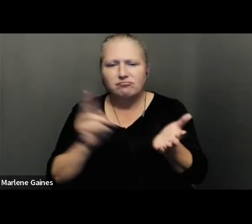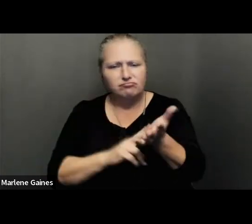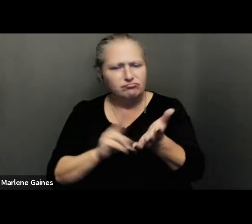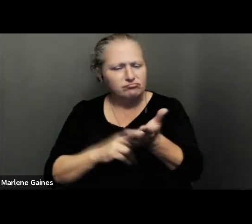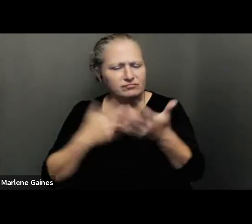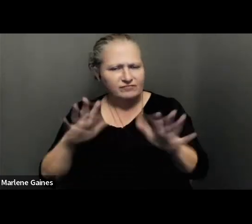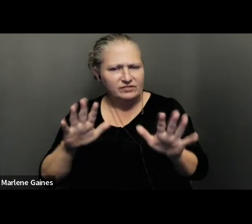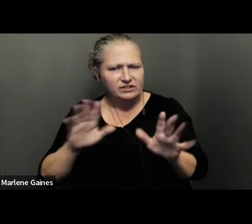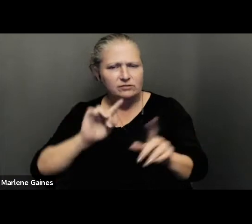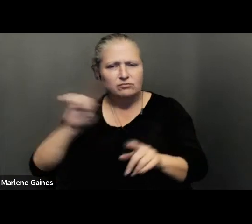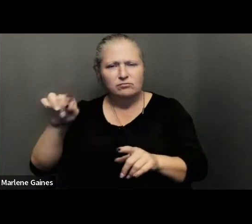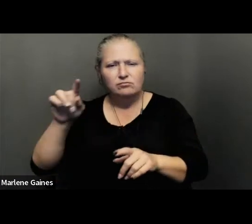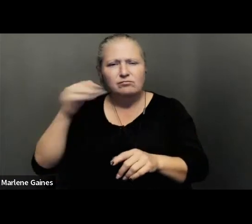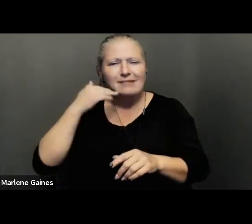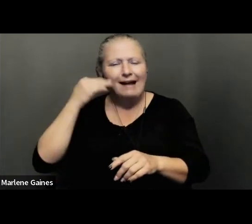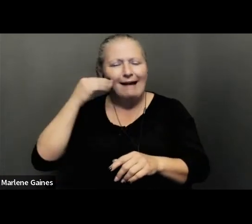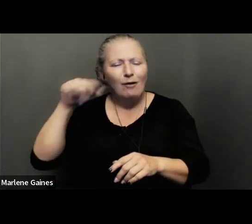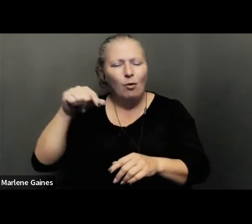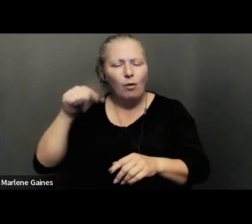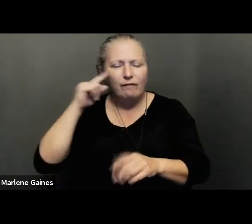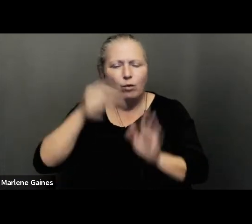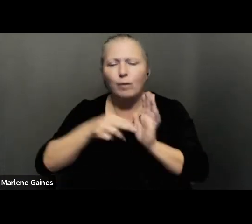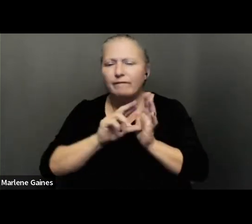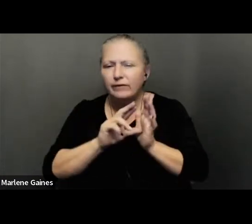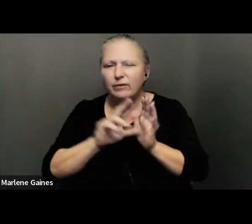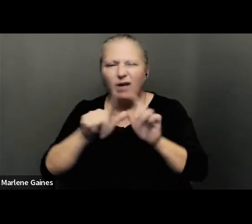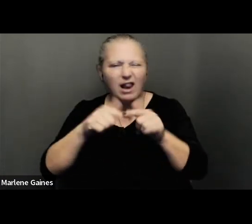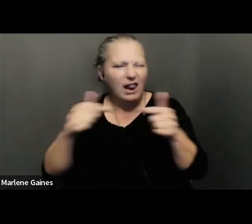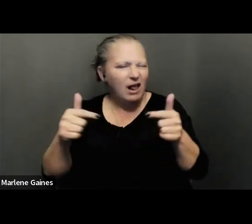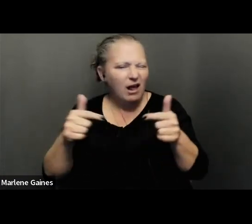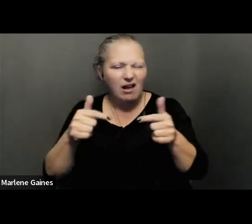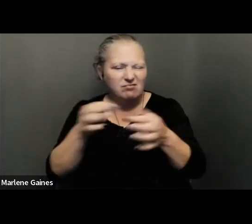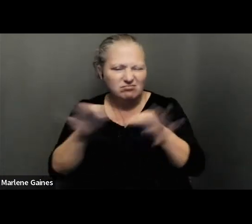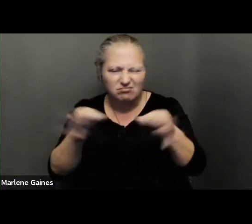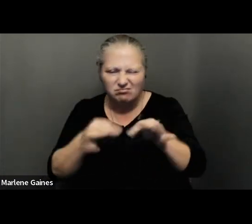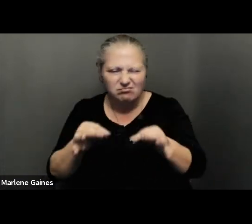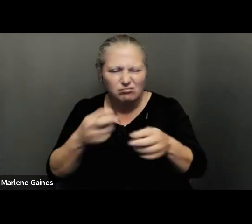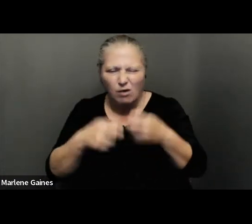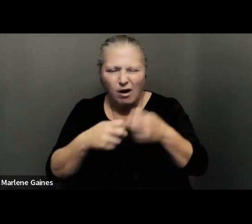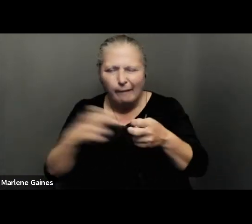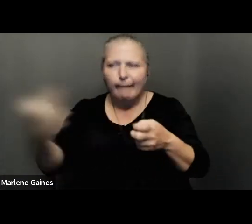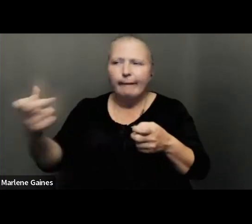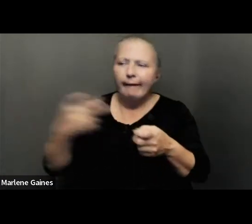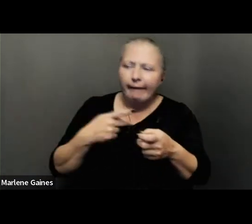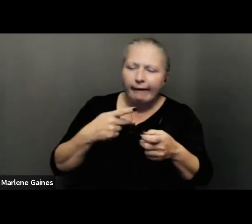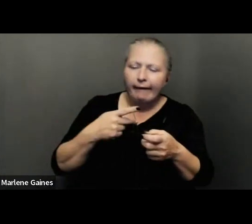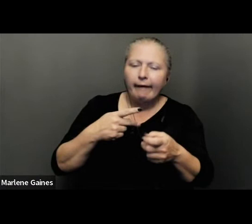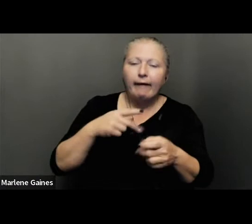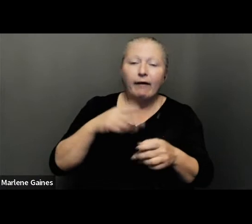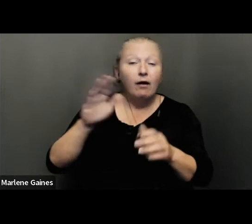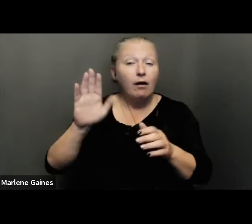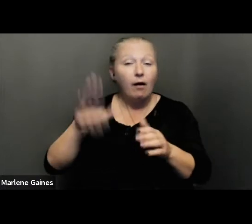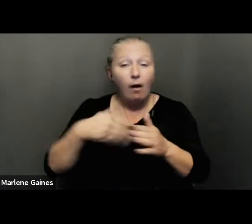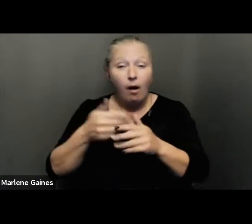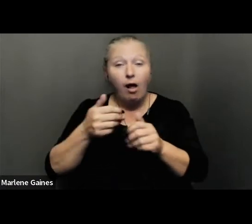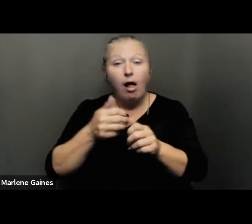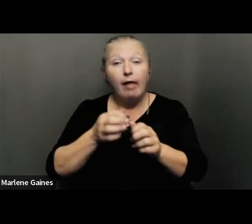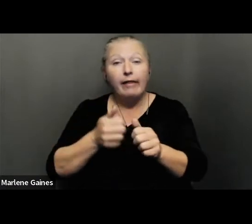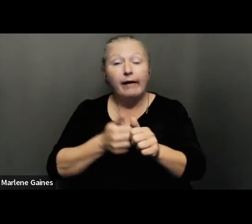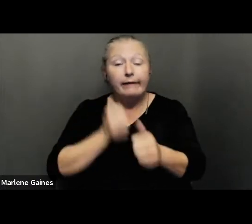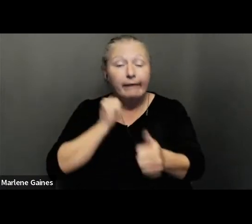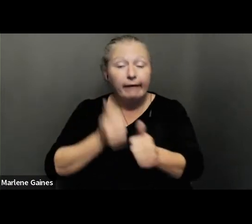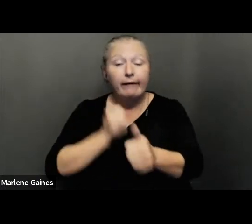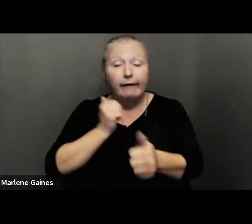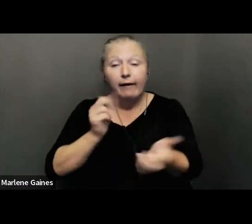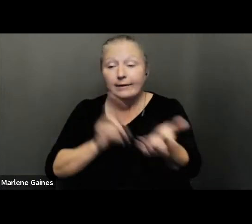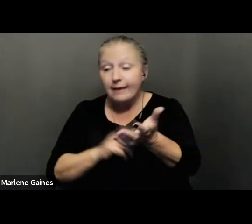went to headquarters for review. There was some language problem. It came back again. And with all the delays with signage